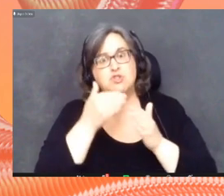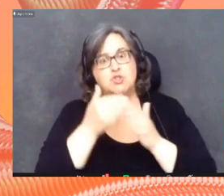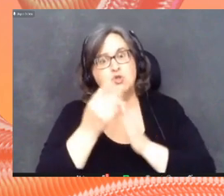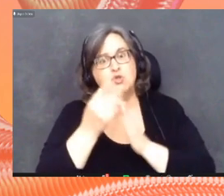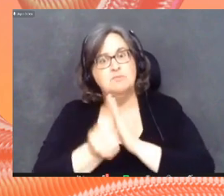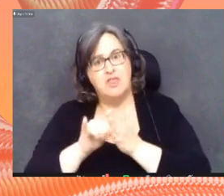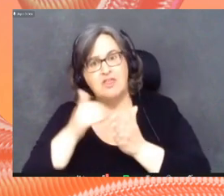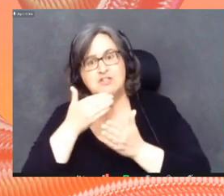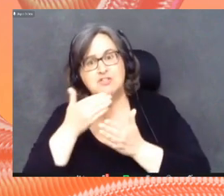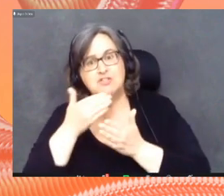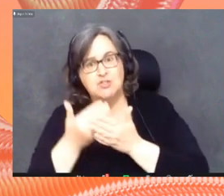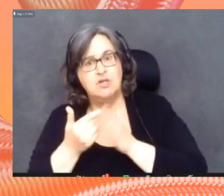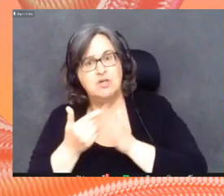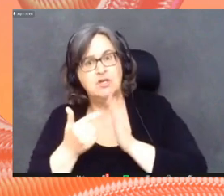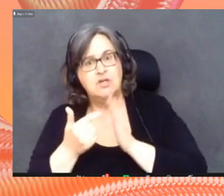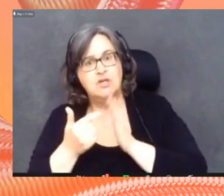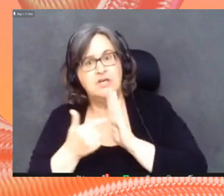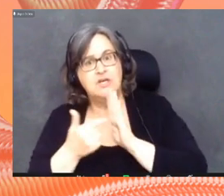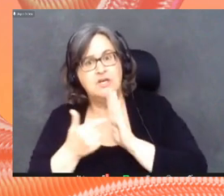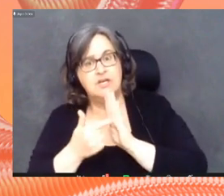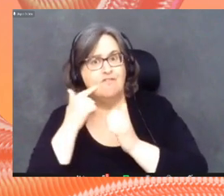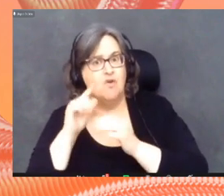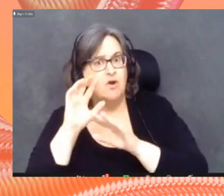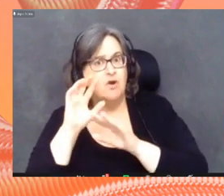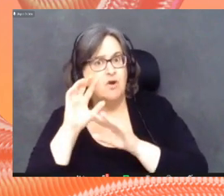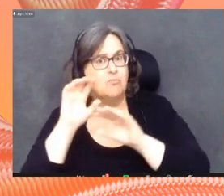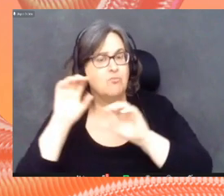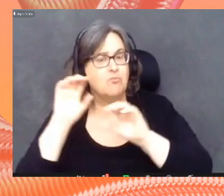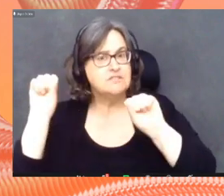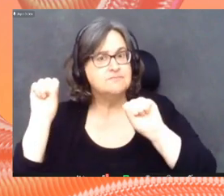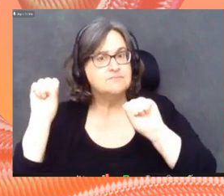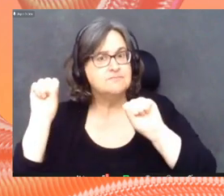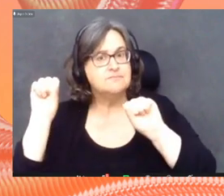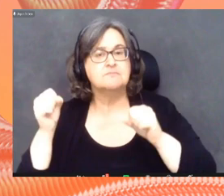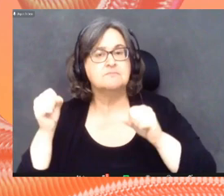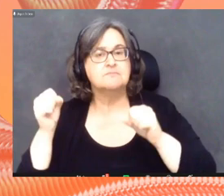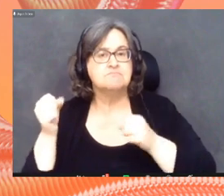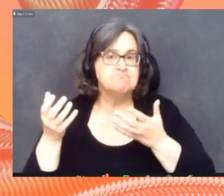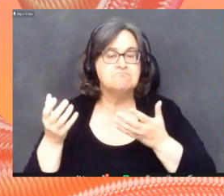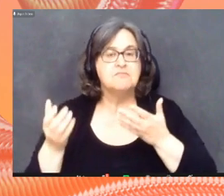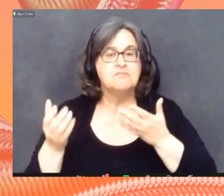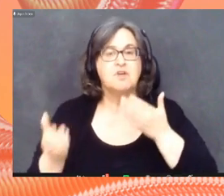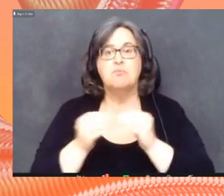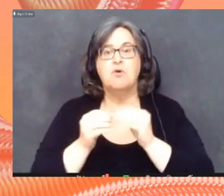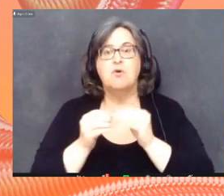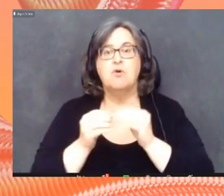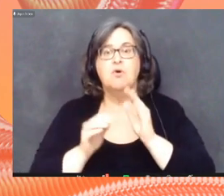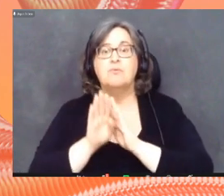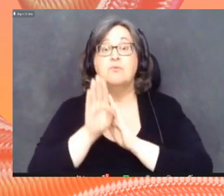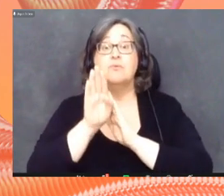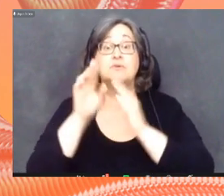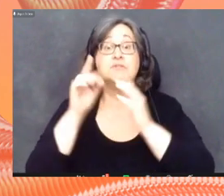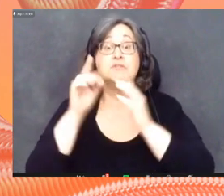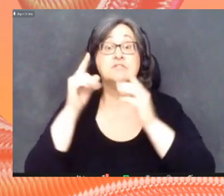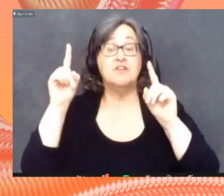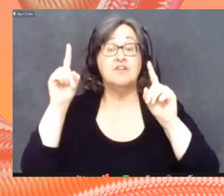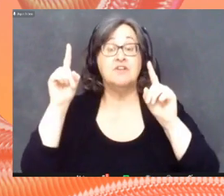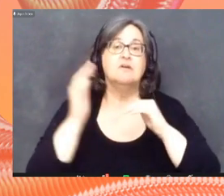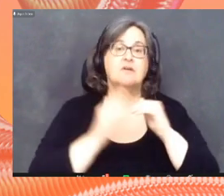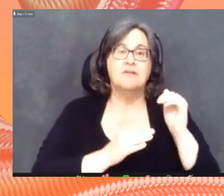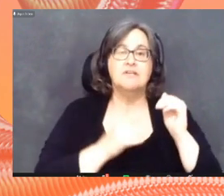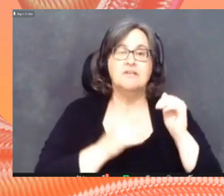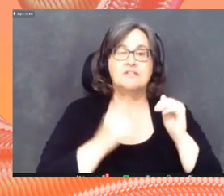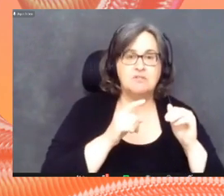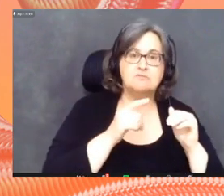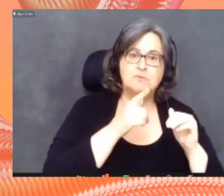that if they're also running for something like the presidency, that they might be more successful than somebody that isn't moving into a peak